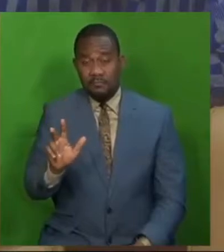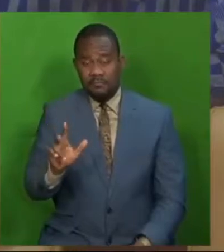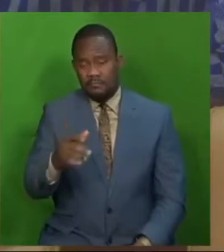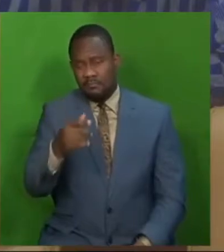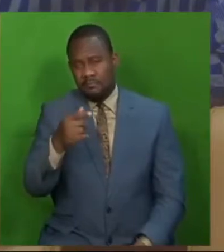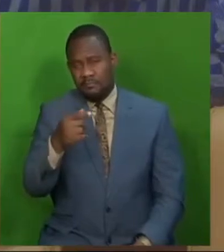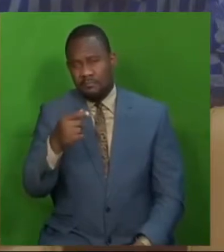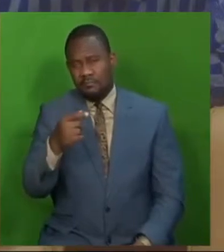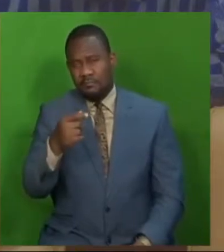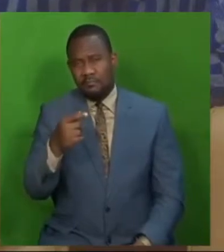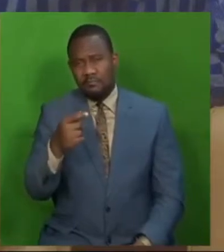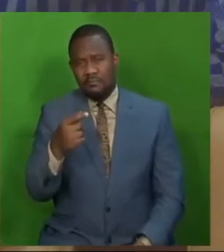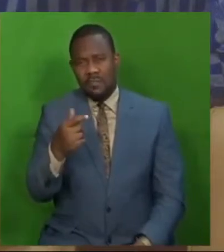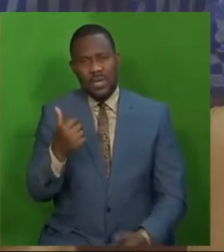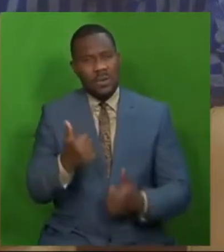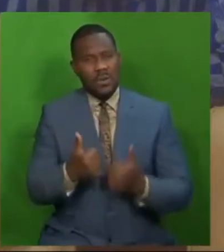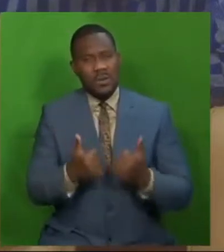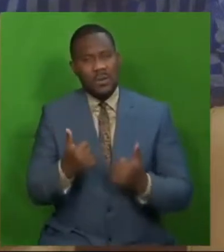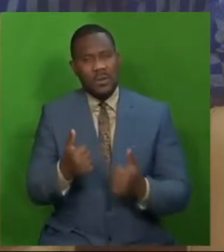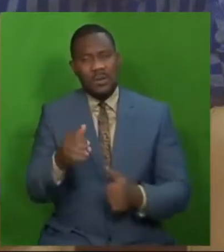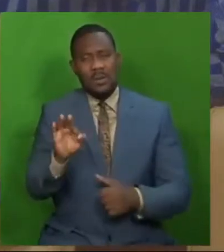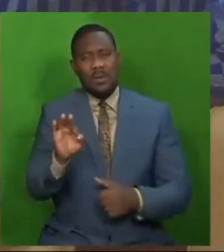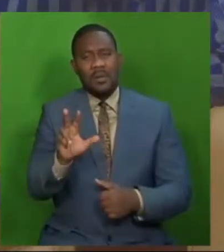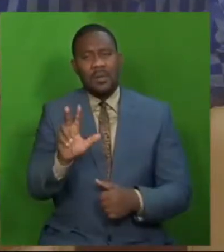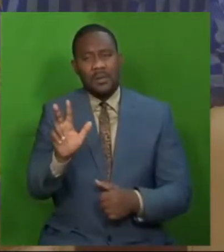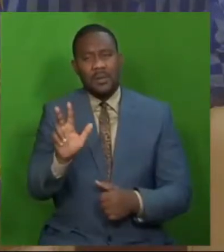Order side. 93.